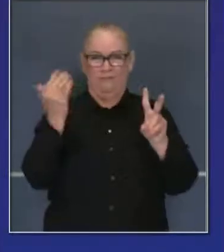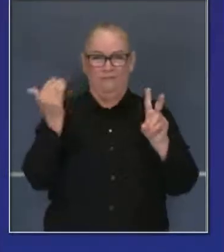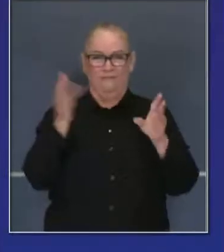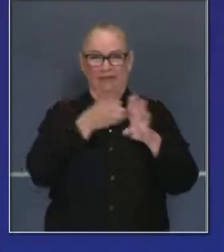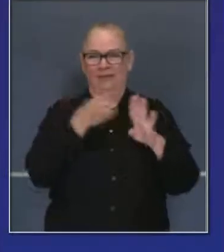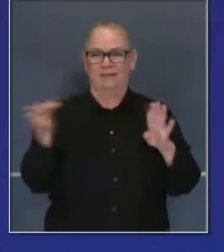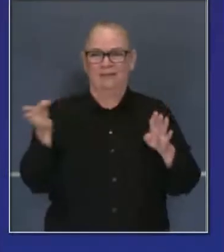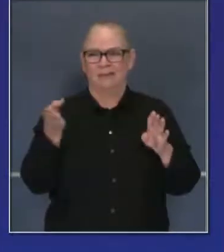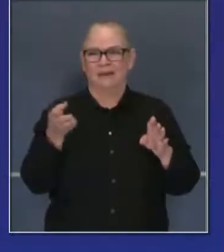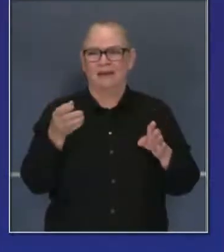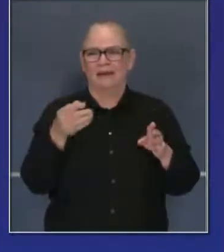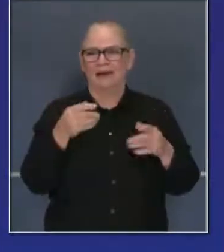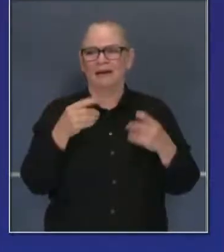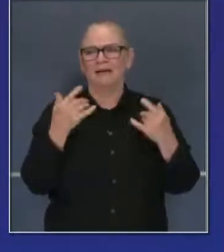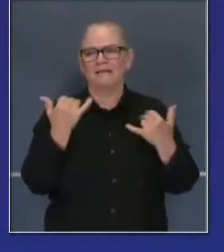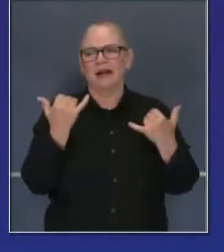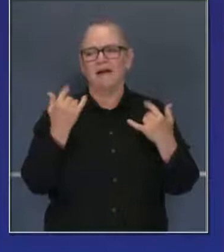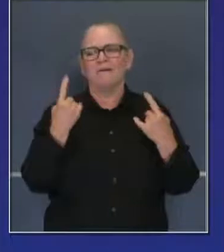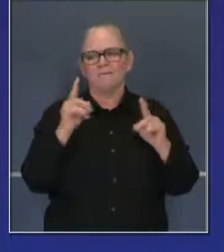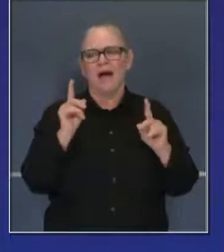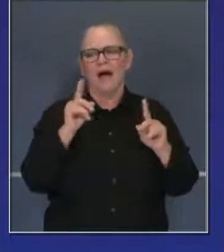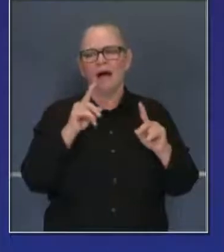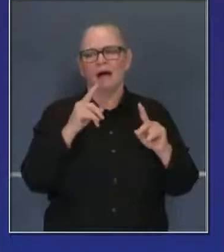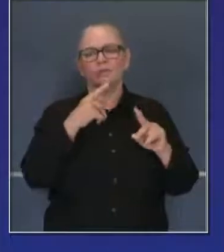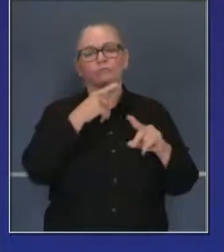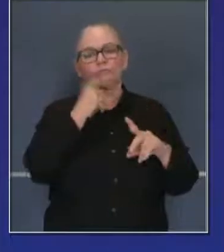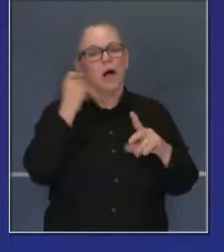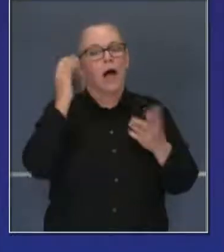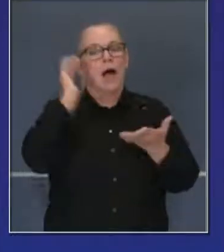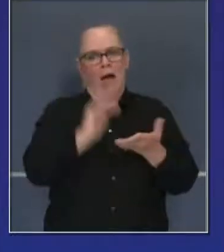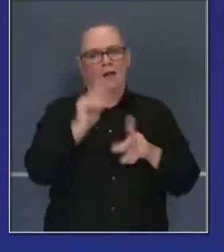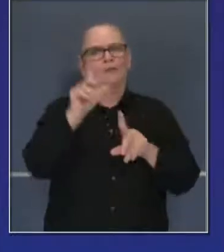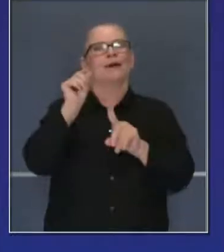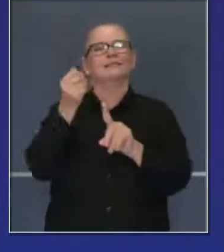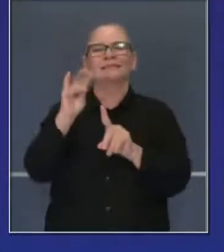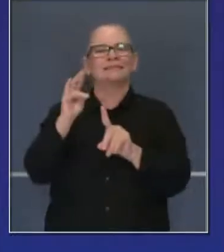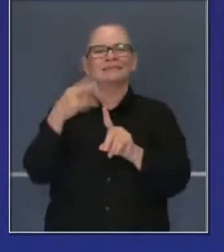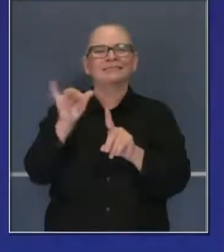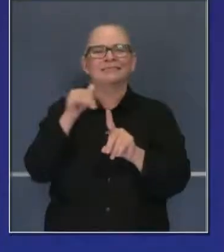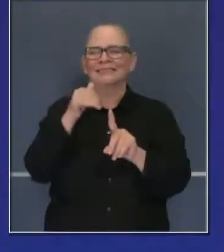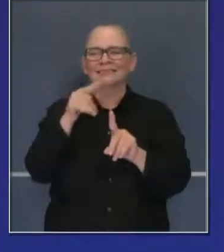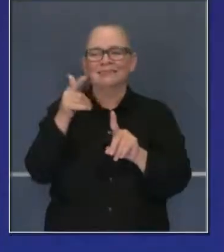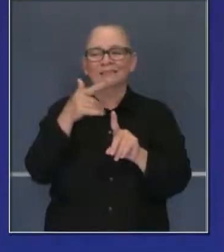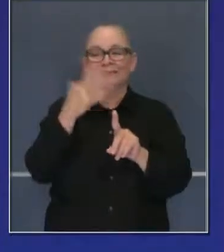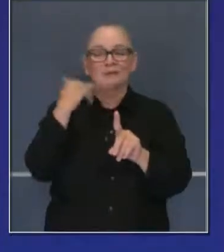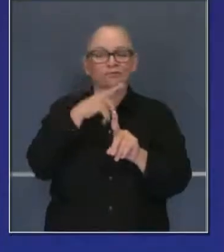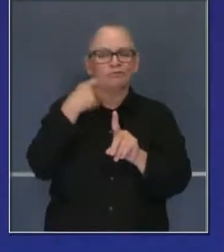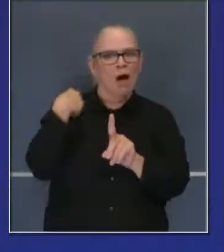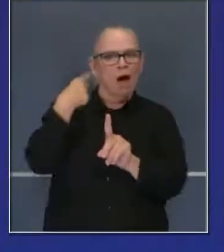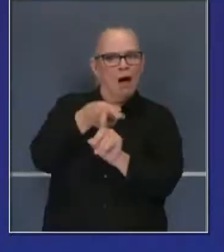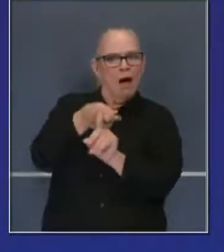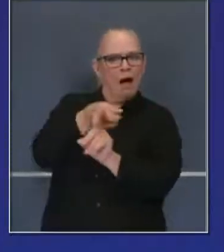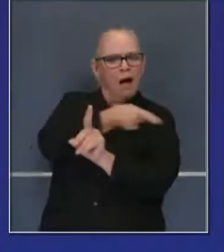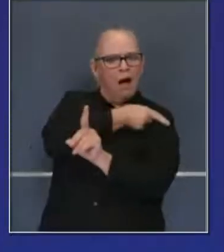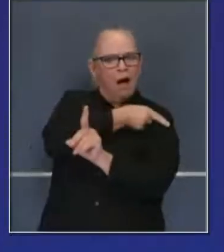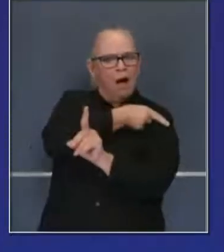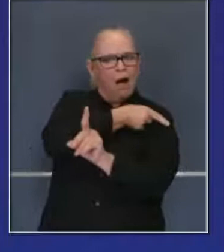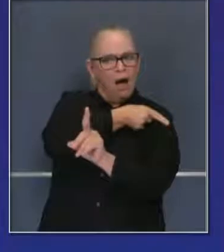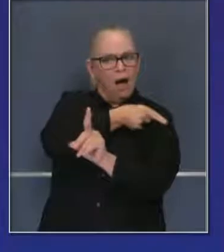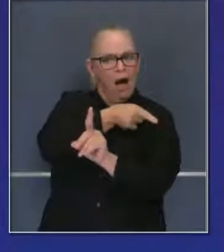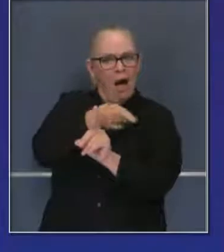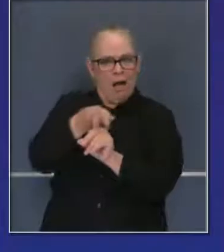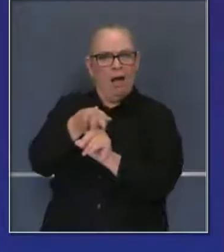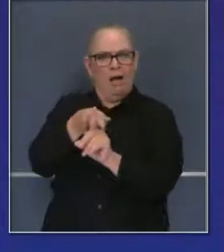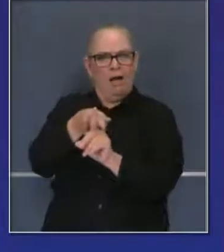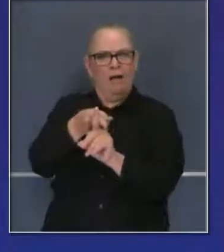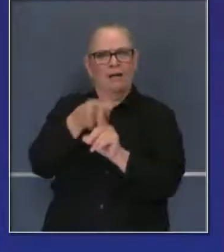2017. That historic drought led to 163 million dead trees. These